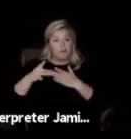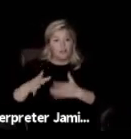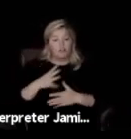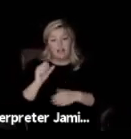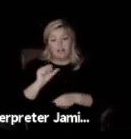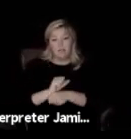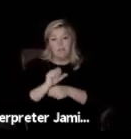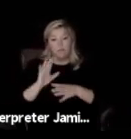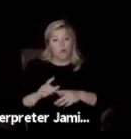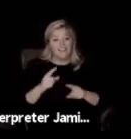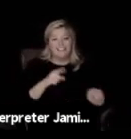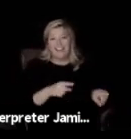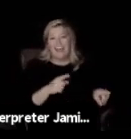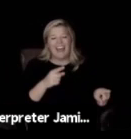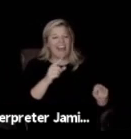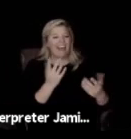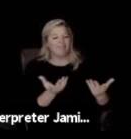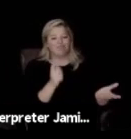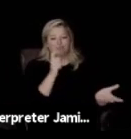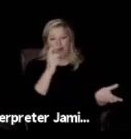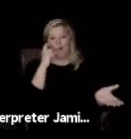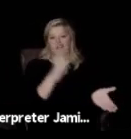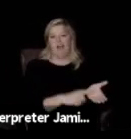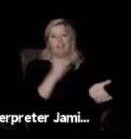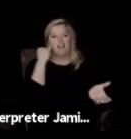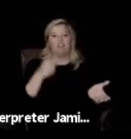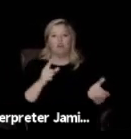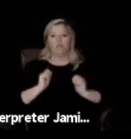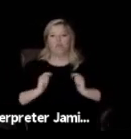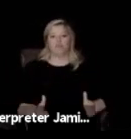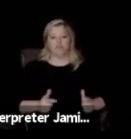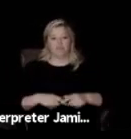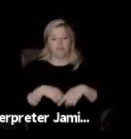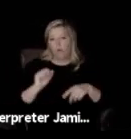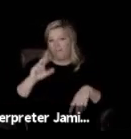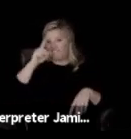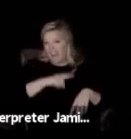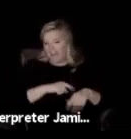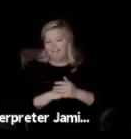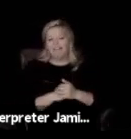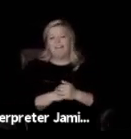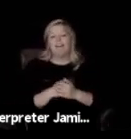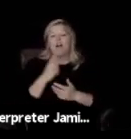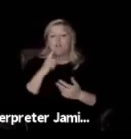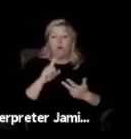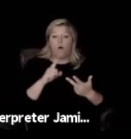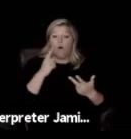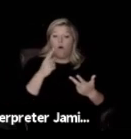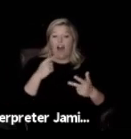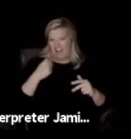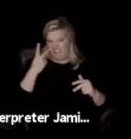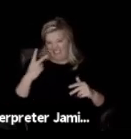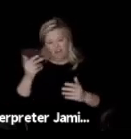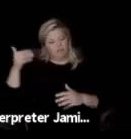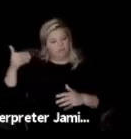wing it, when you're faking it. When you ultimately get in the door, and I can say this because I've seen it,